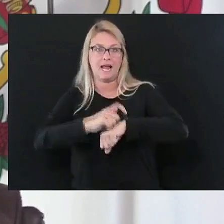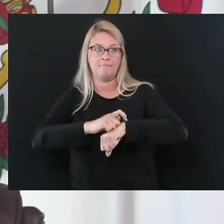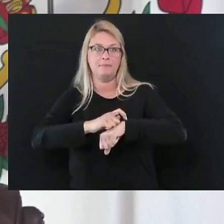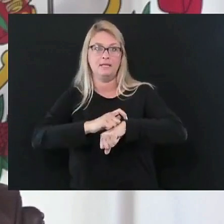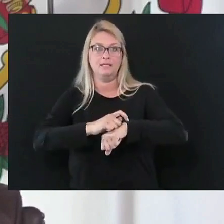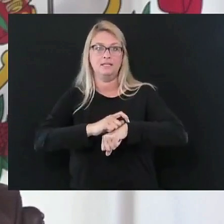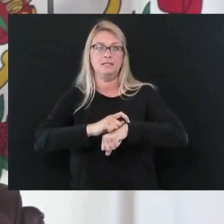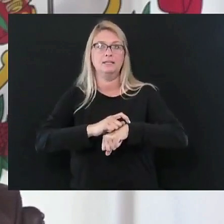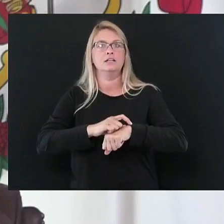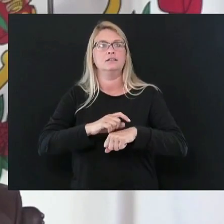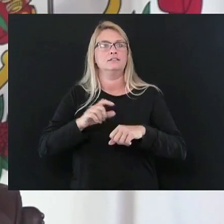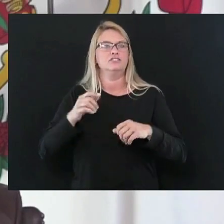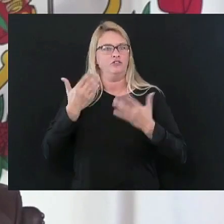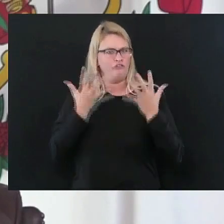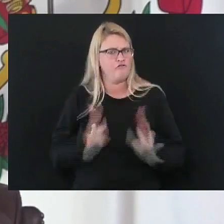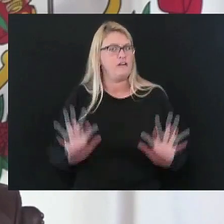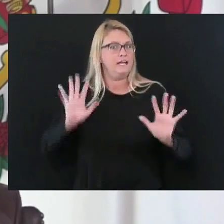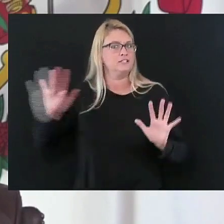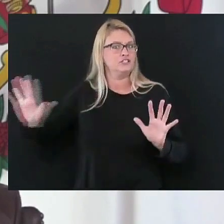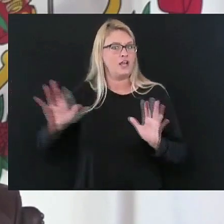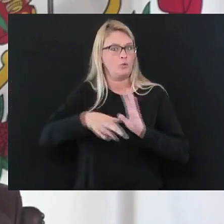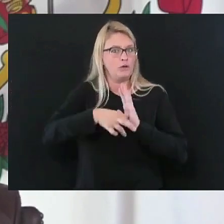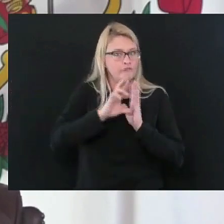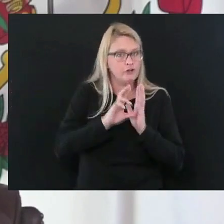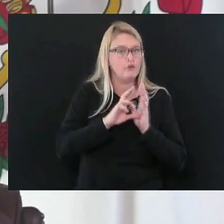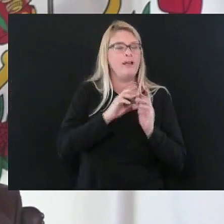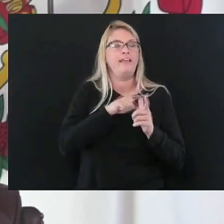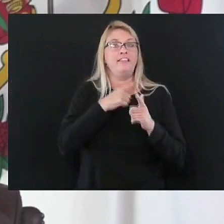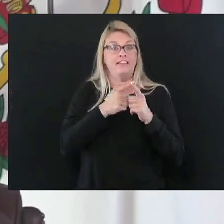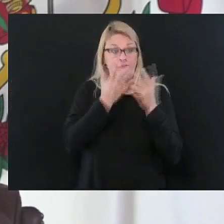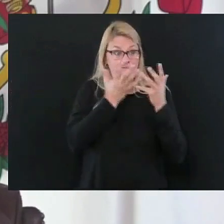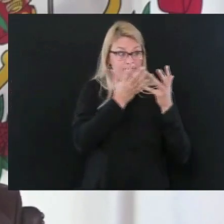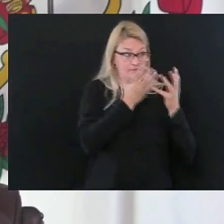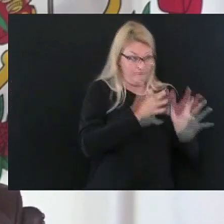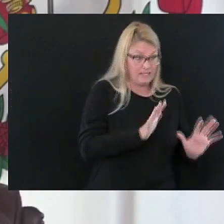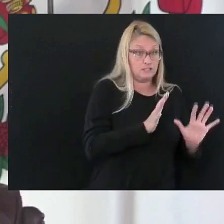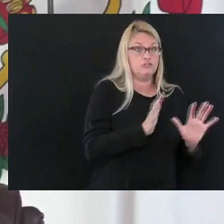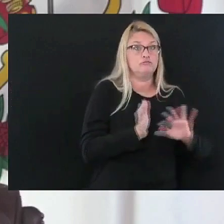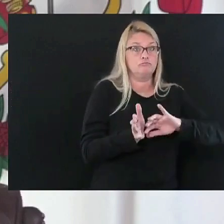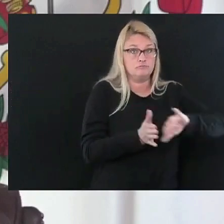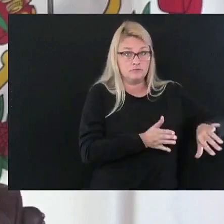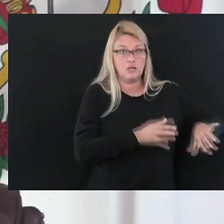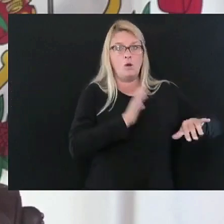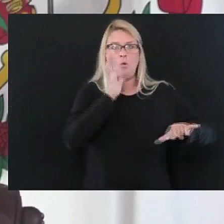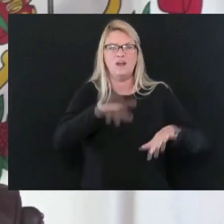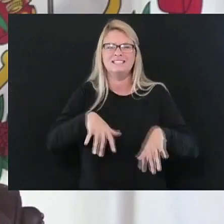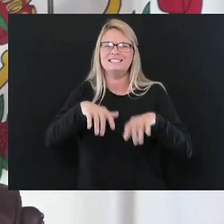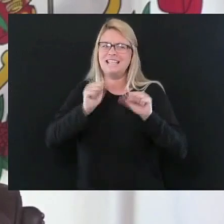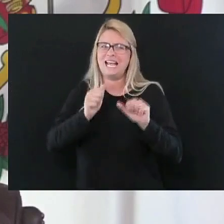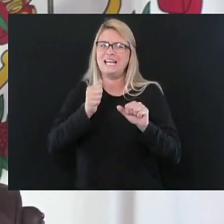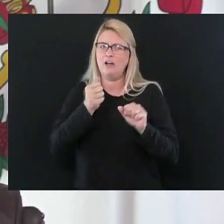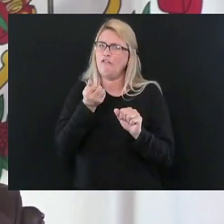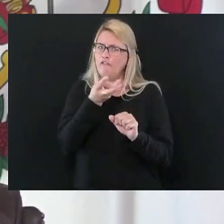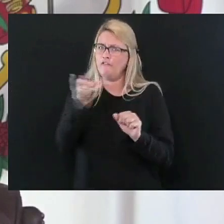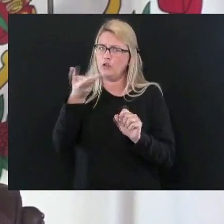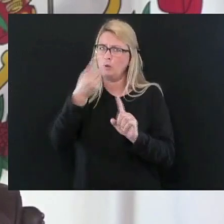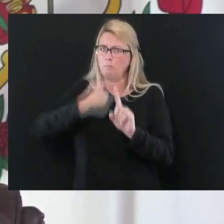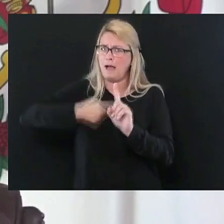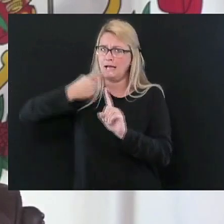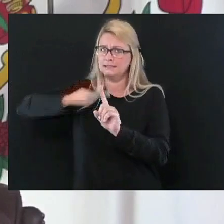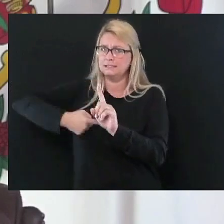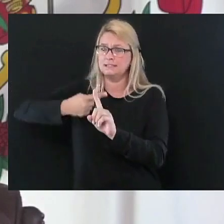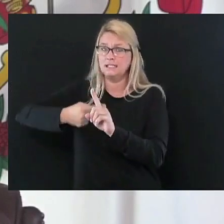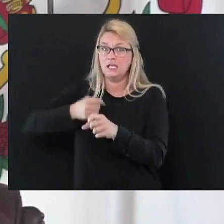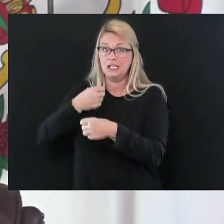their review. Then, after that, it will take months for these companies to